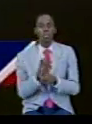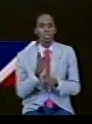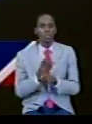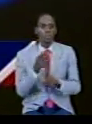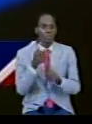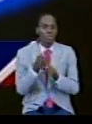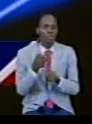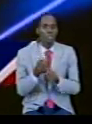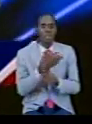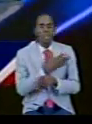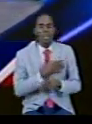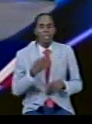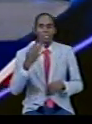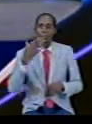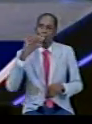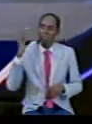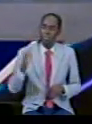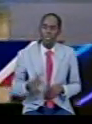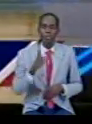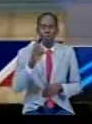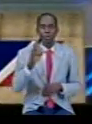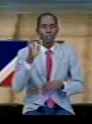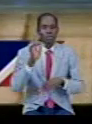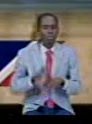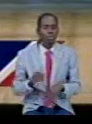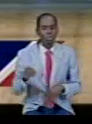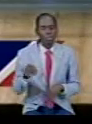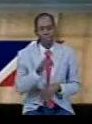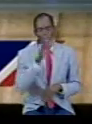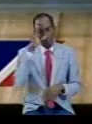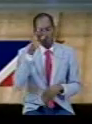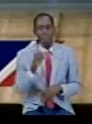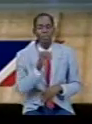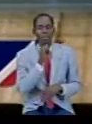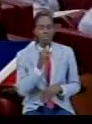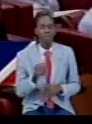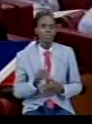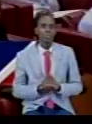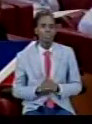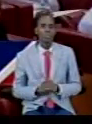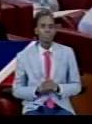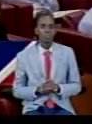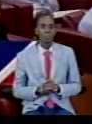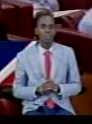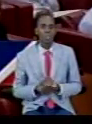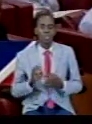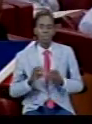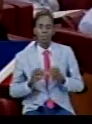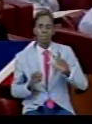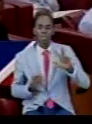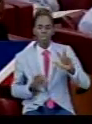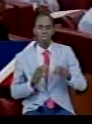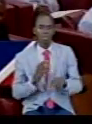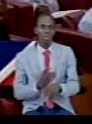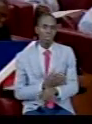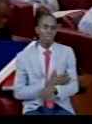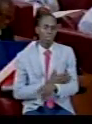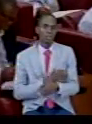that wicked one toucheth him not. Number three here.